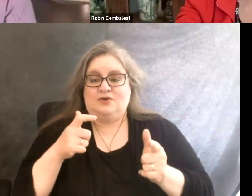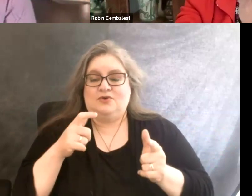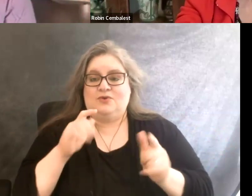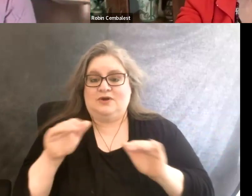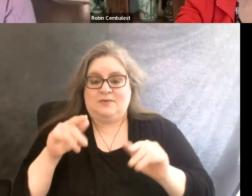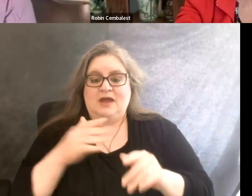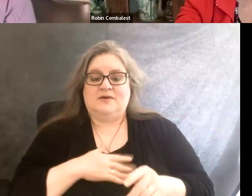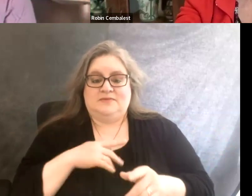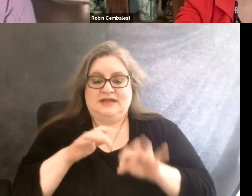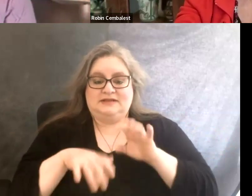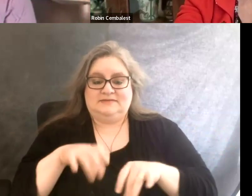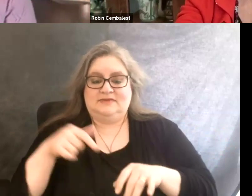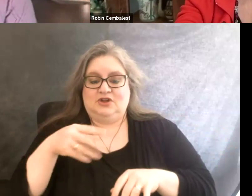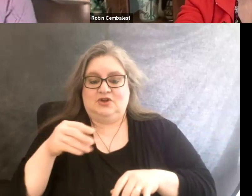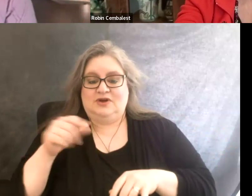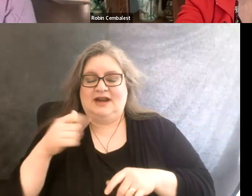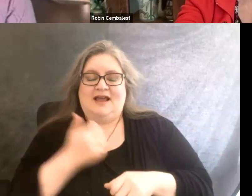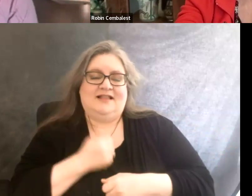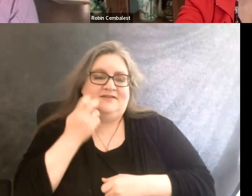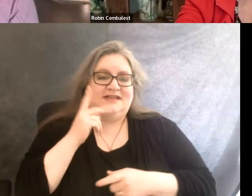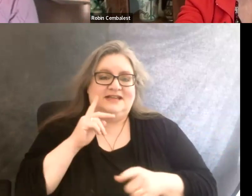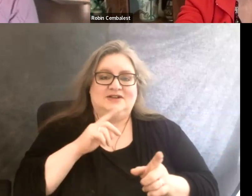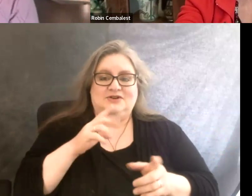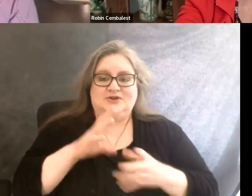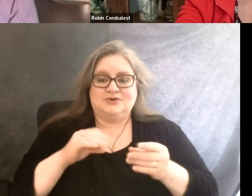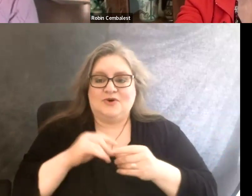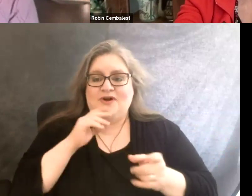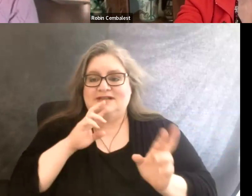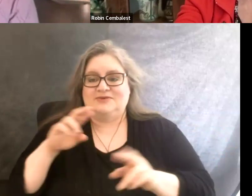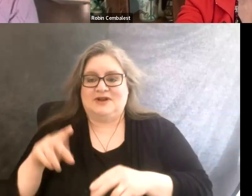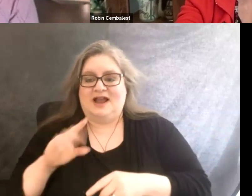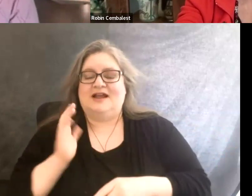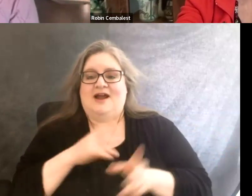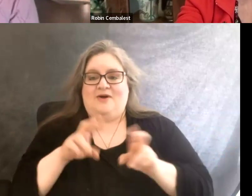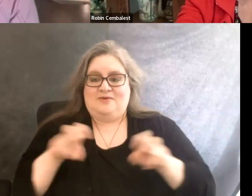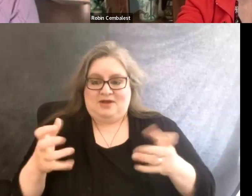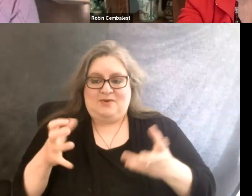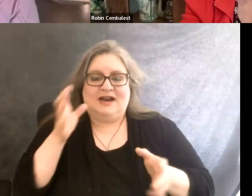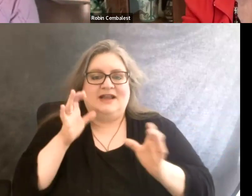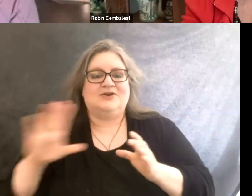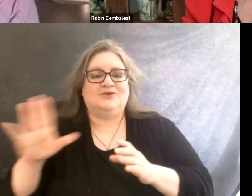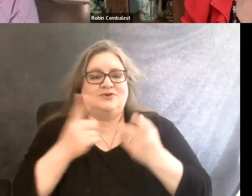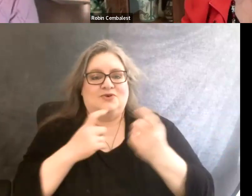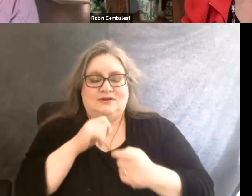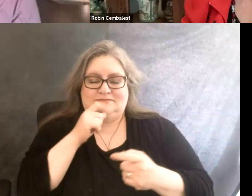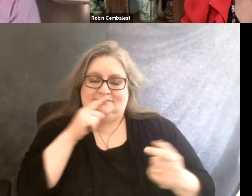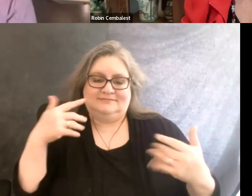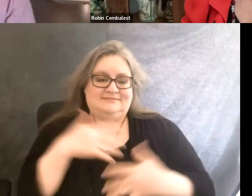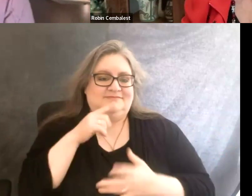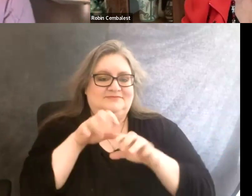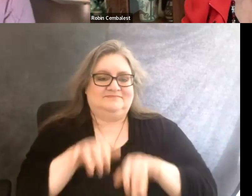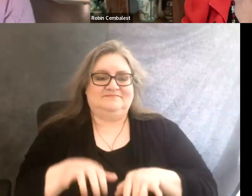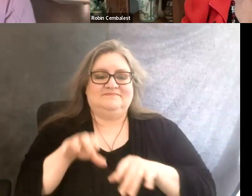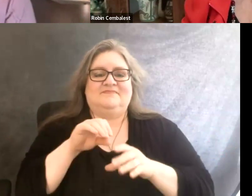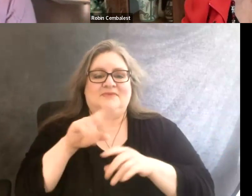that Q&A. I love seeing your stories and reactions in the chat. Our panelists definitely want to hear questions from you, so don't be afraid to put questions